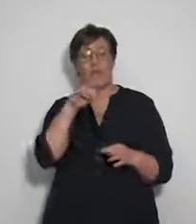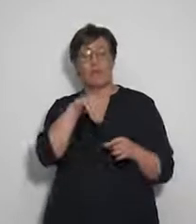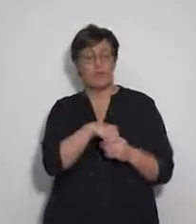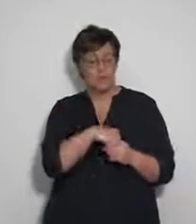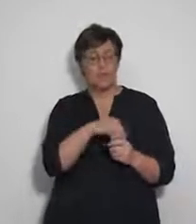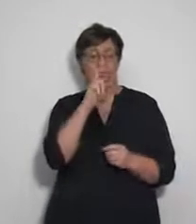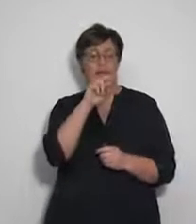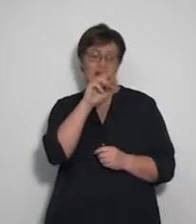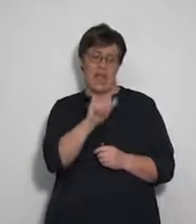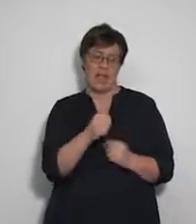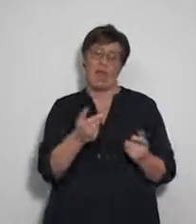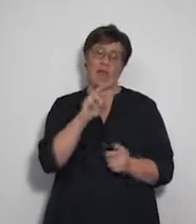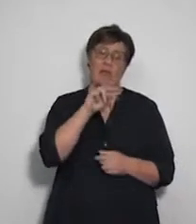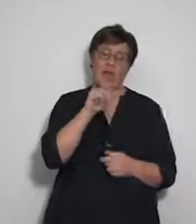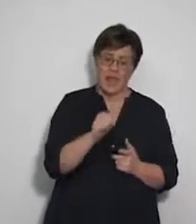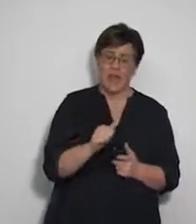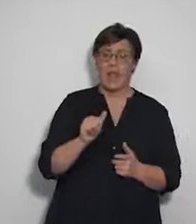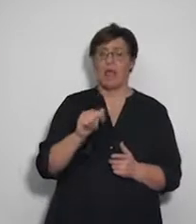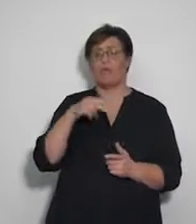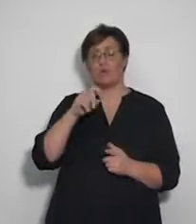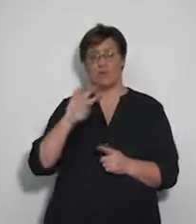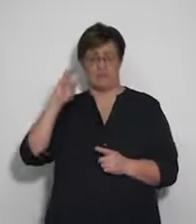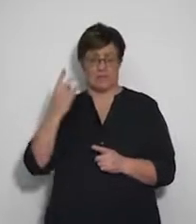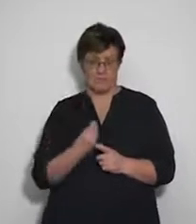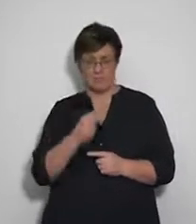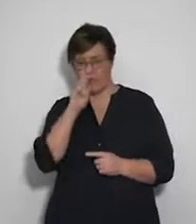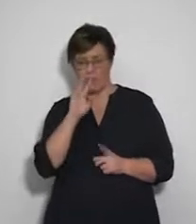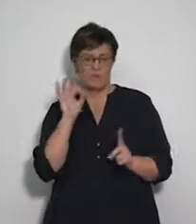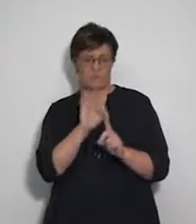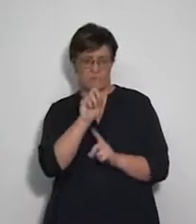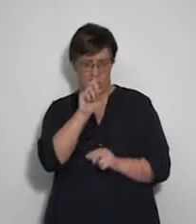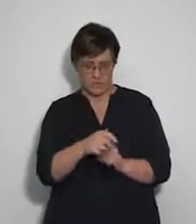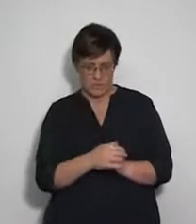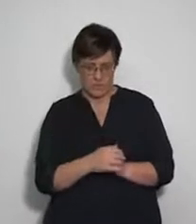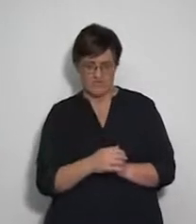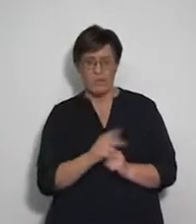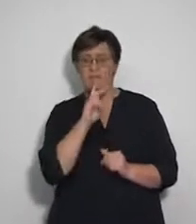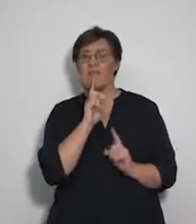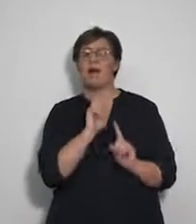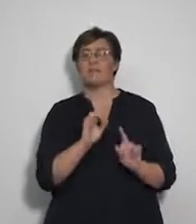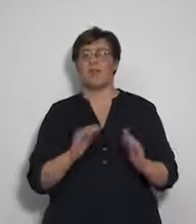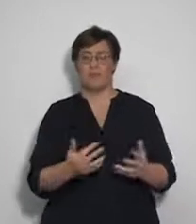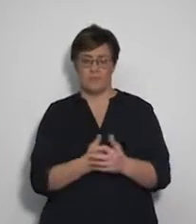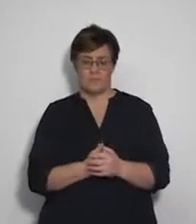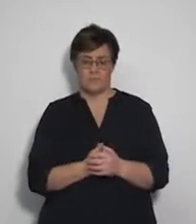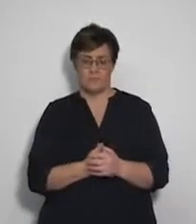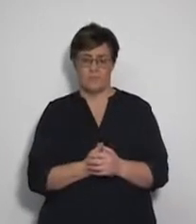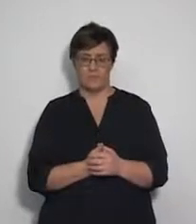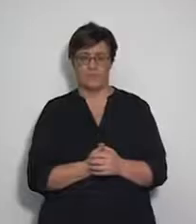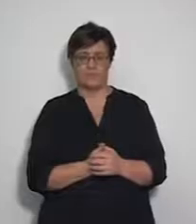include sections on DNA, RNA, and protein synthesis. So let's look at one specific question and see how we would answer that